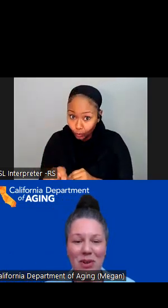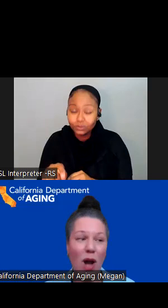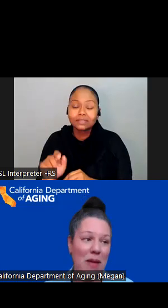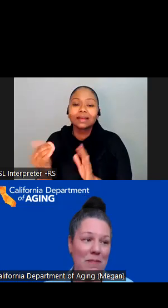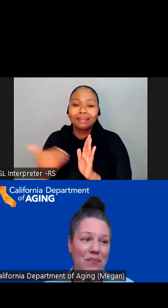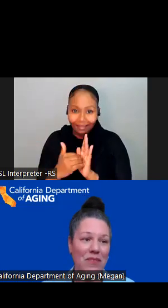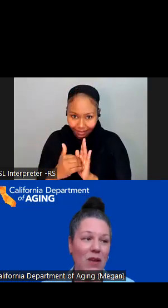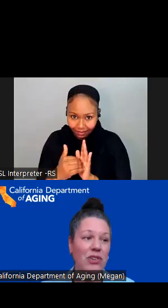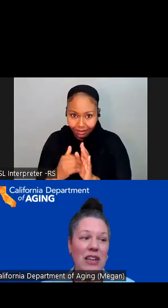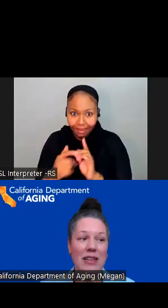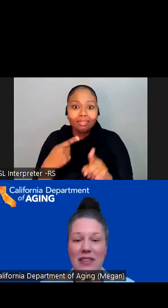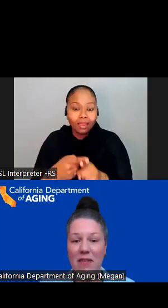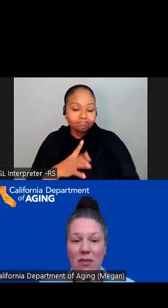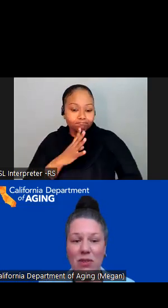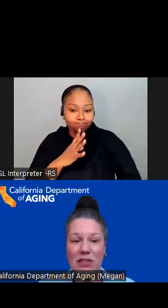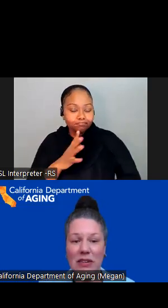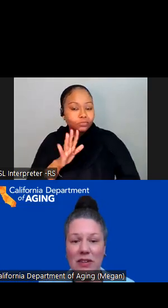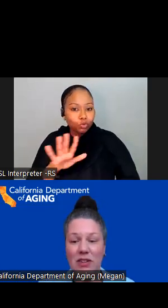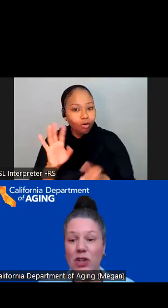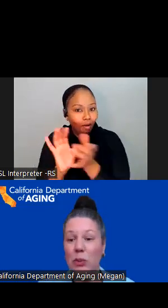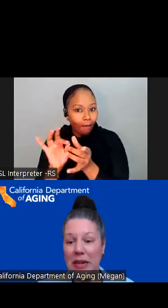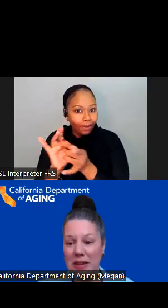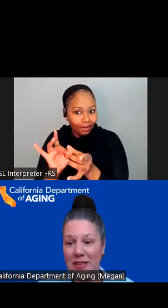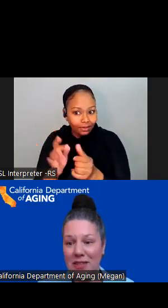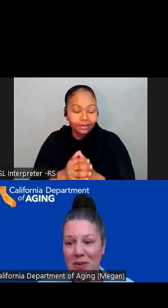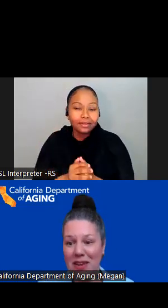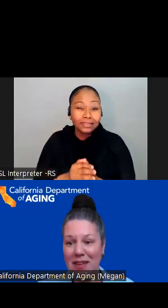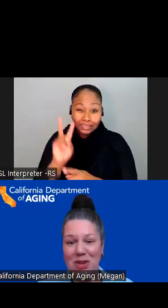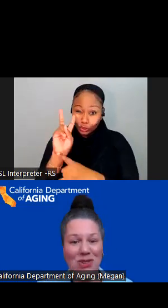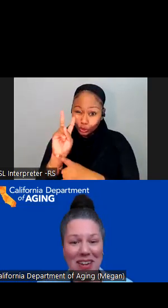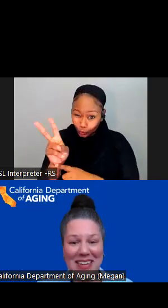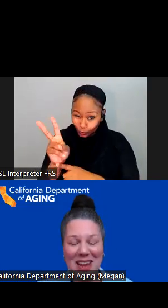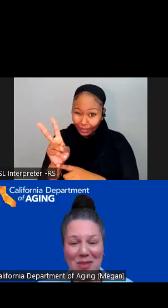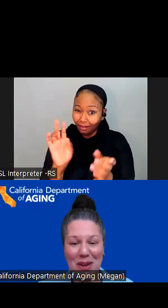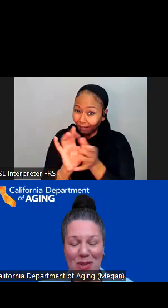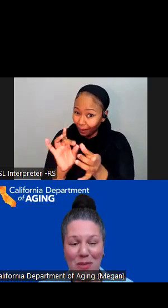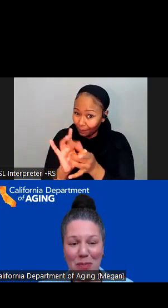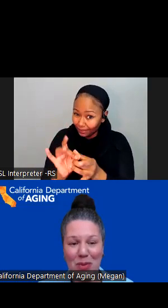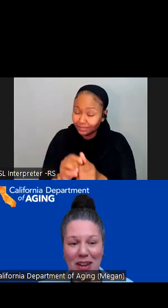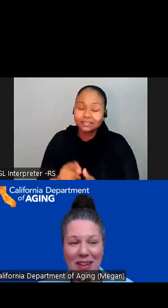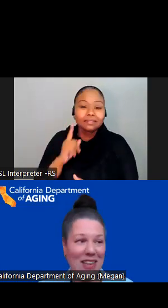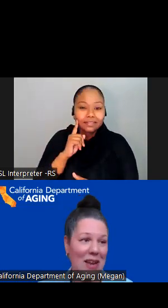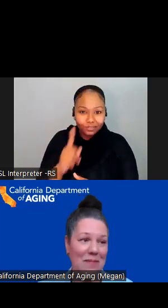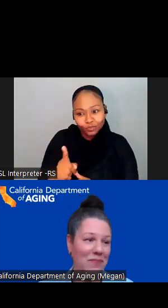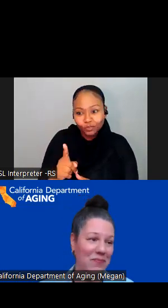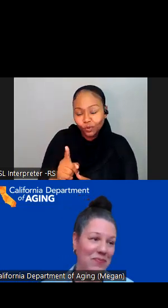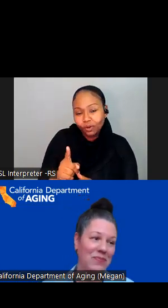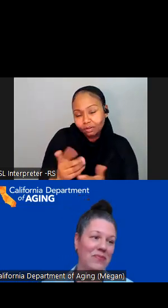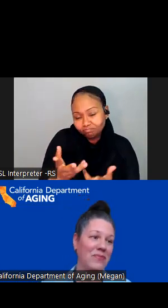your comment. And we just ask that everyone stick to 2 minutes so that we can be sure to get to everybody who might be waiting in